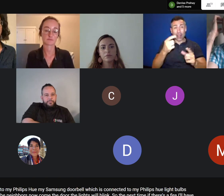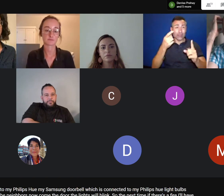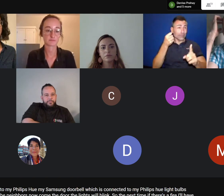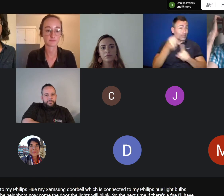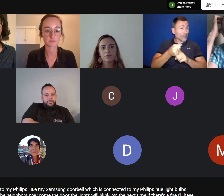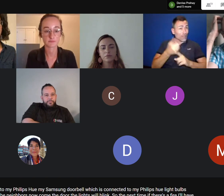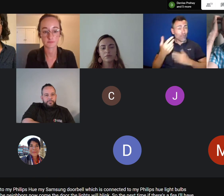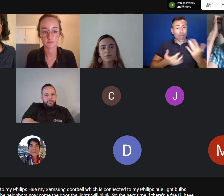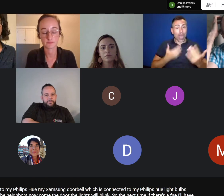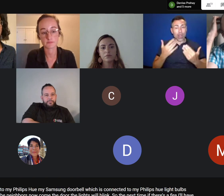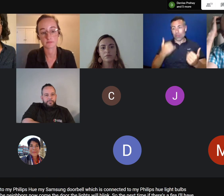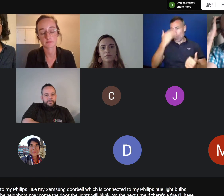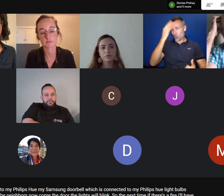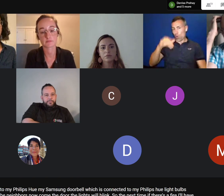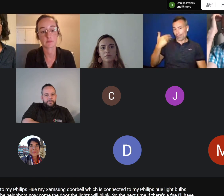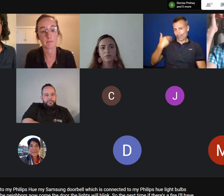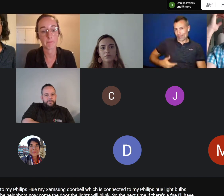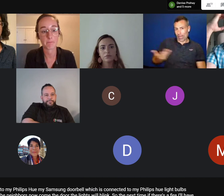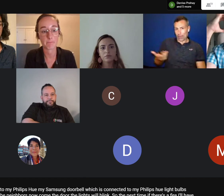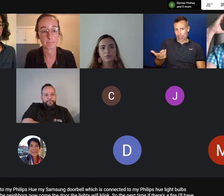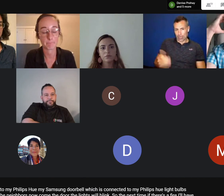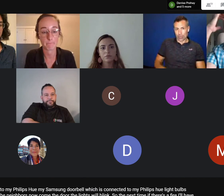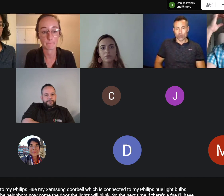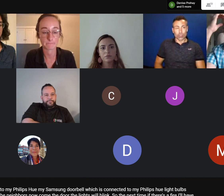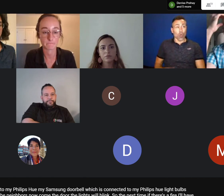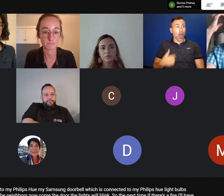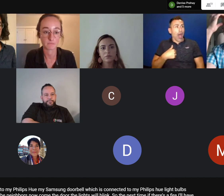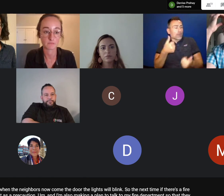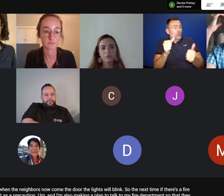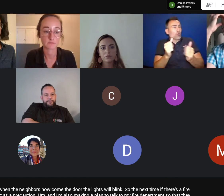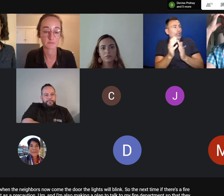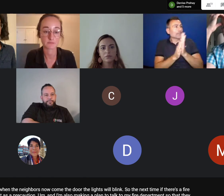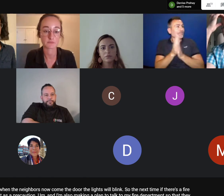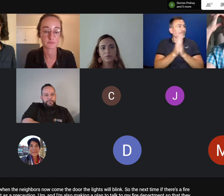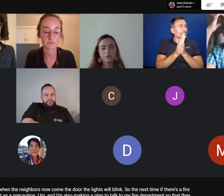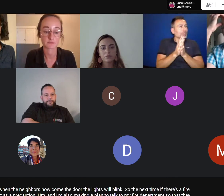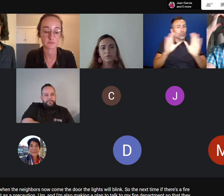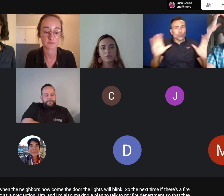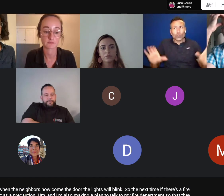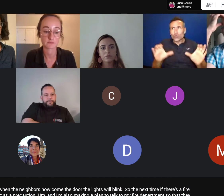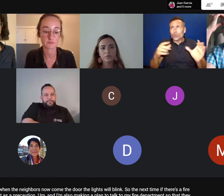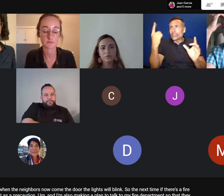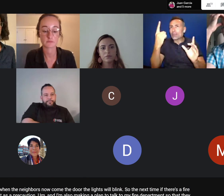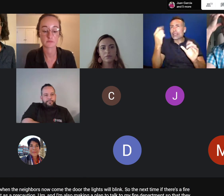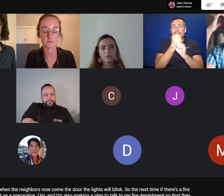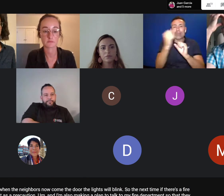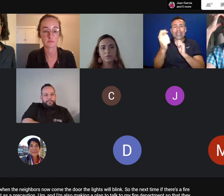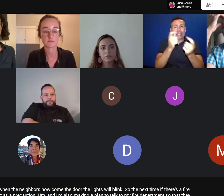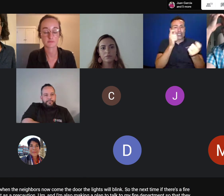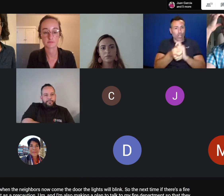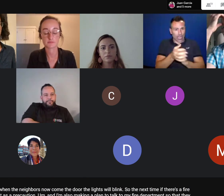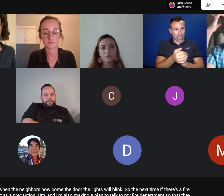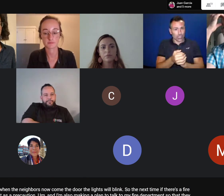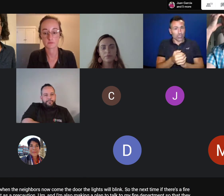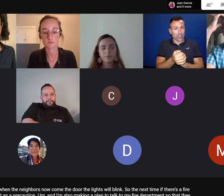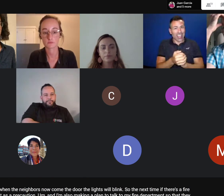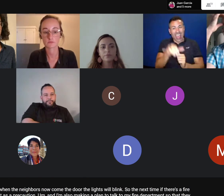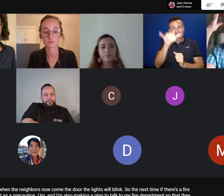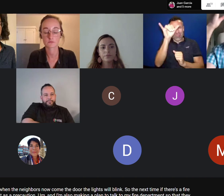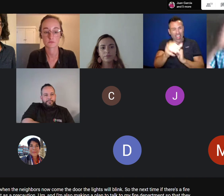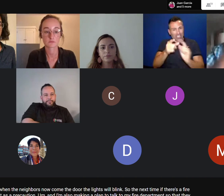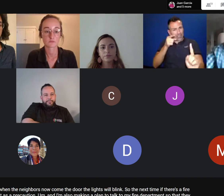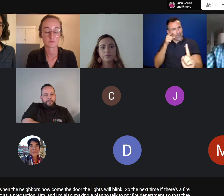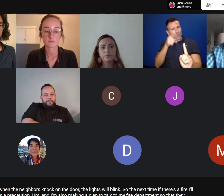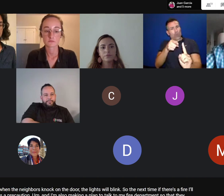the precautions to really be proactive about my hearing disability. And that is what Chicas Talk Disability is about. It's